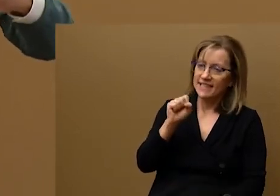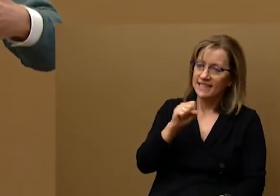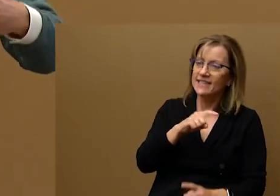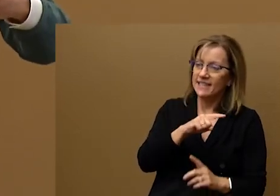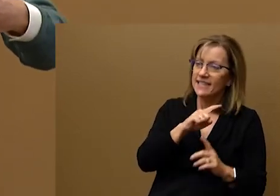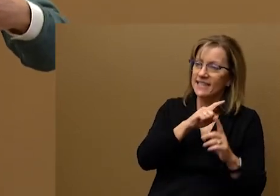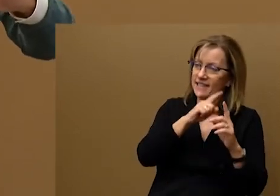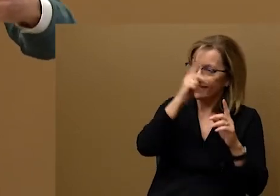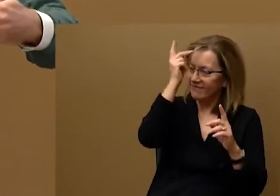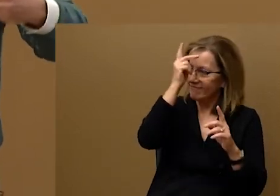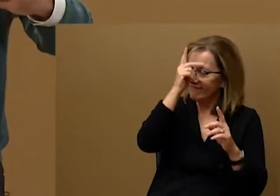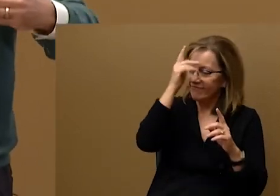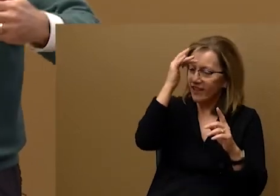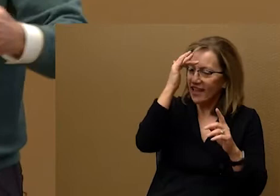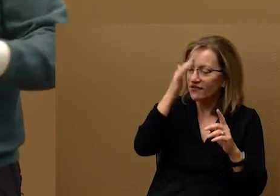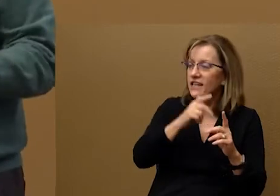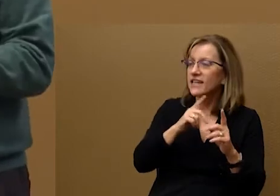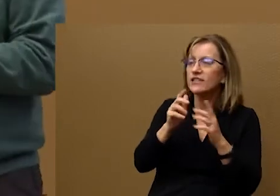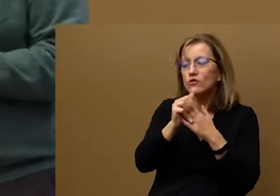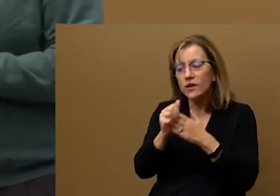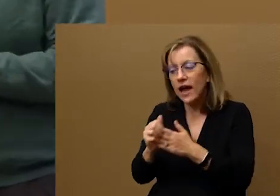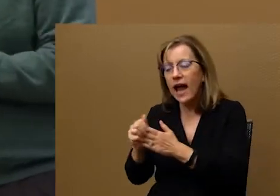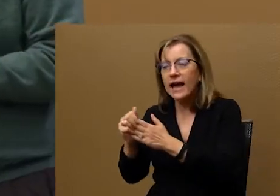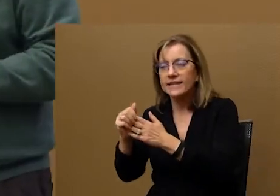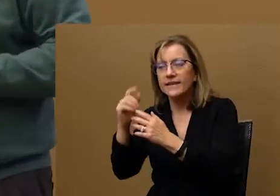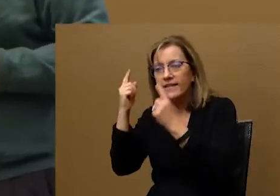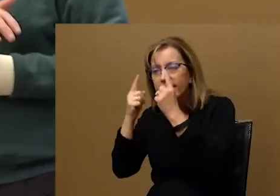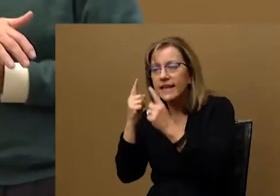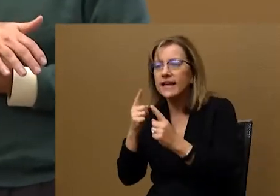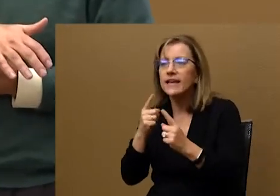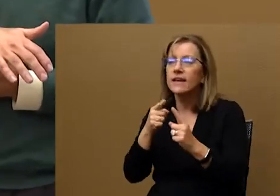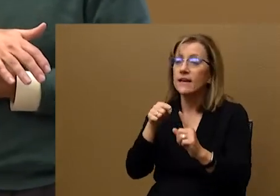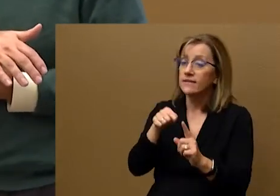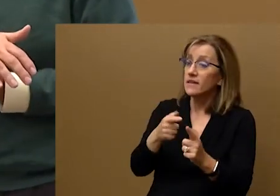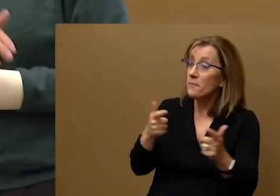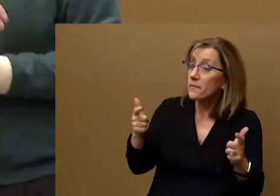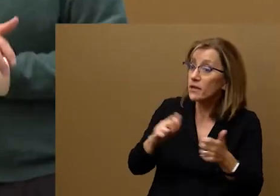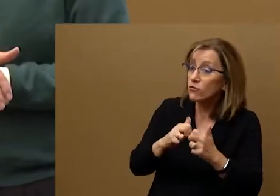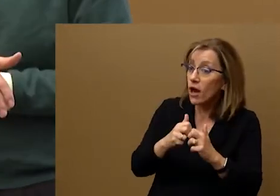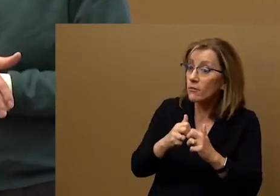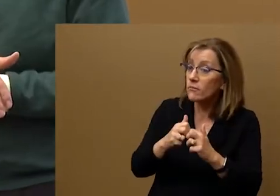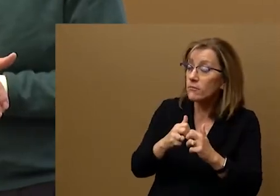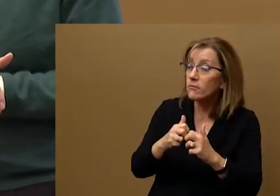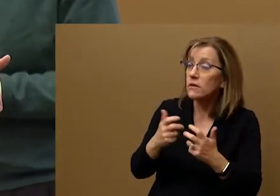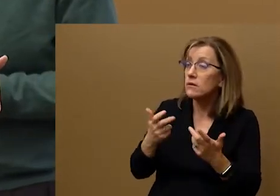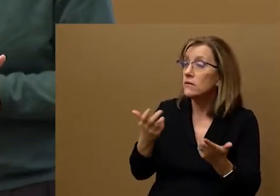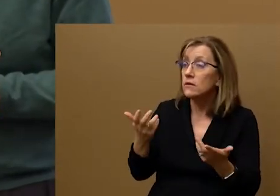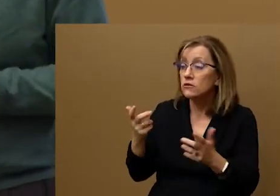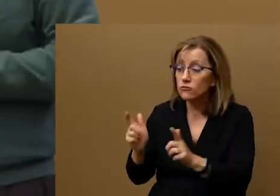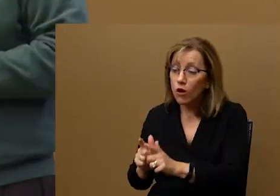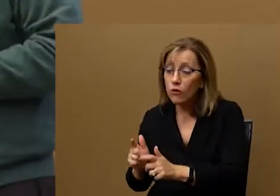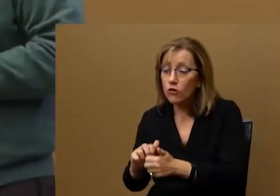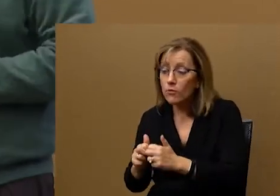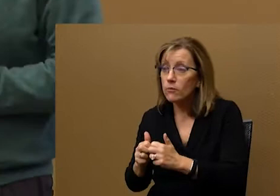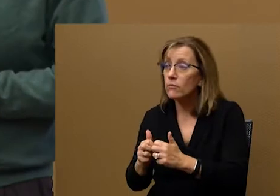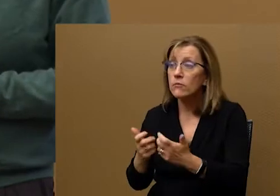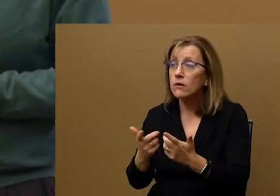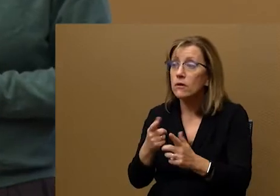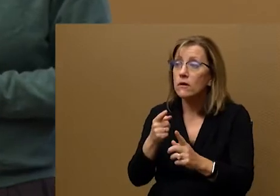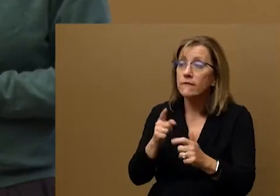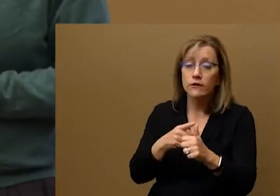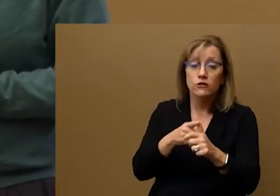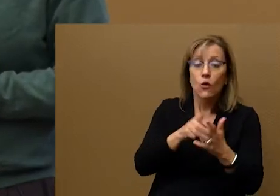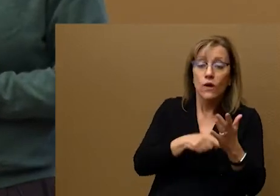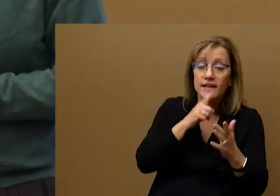you guide the student. Okay, now let's think this through. Is this a big problem? What's the problem? Big problem, small